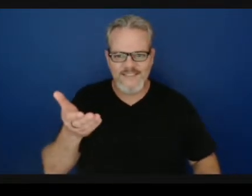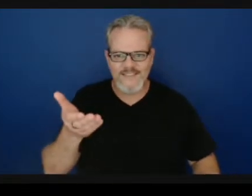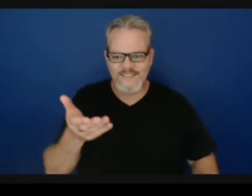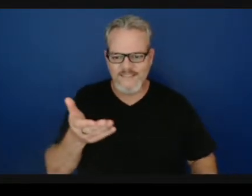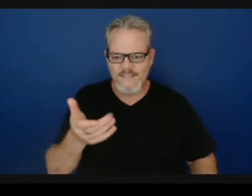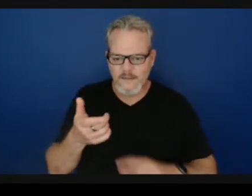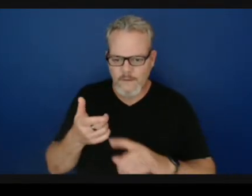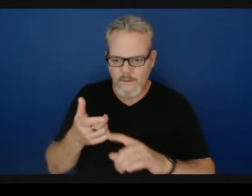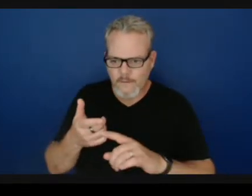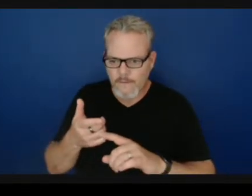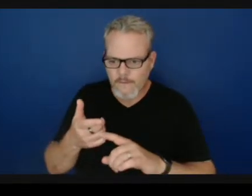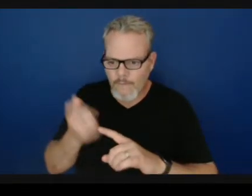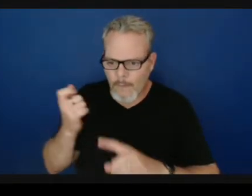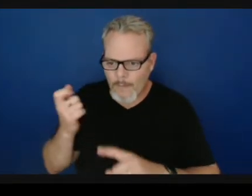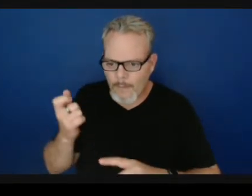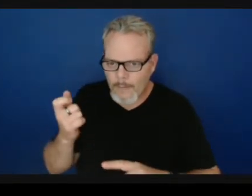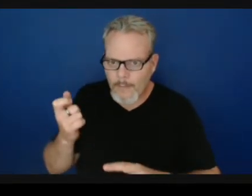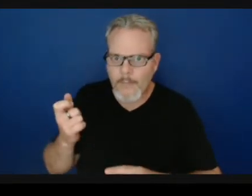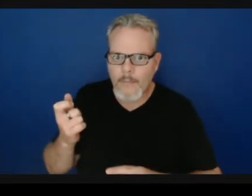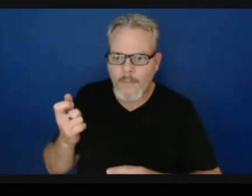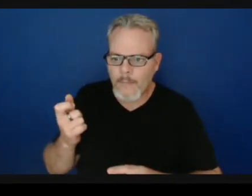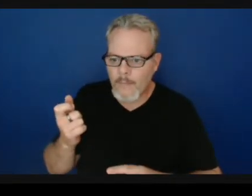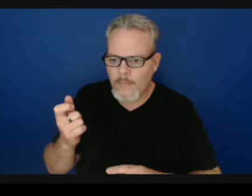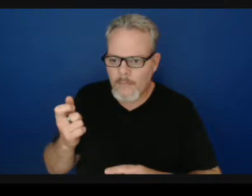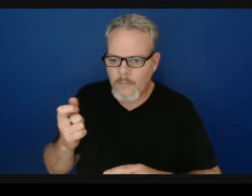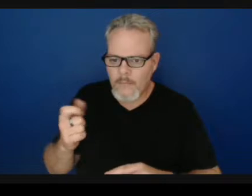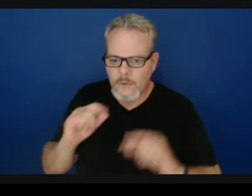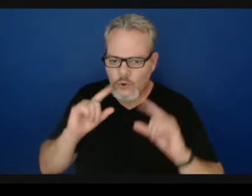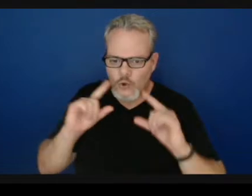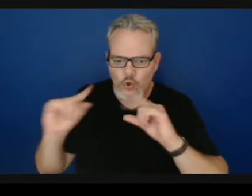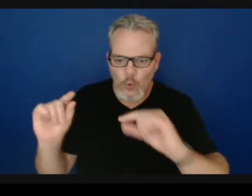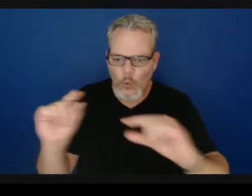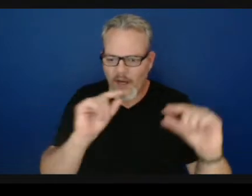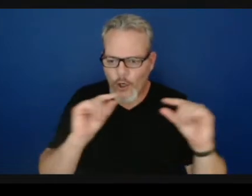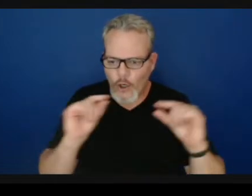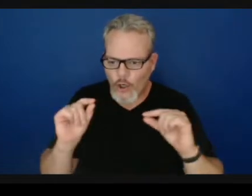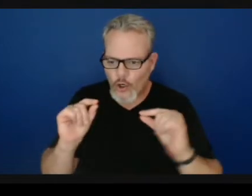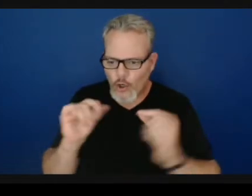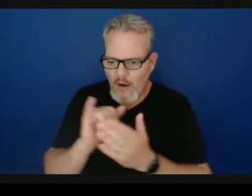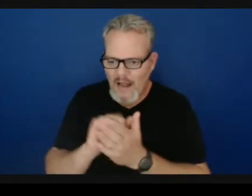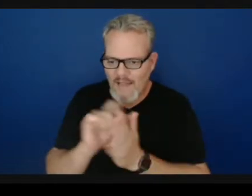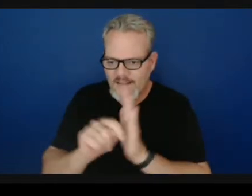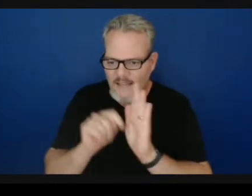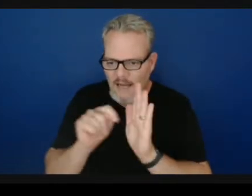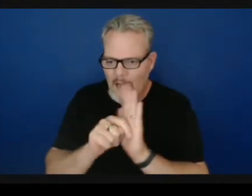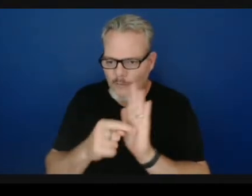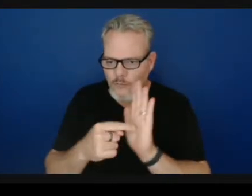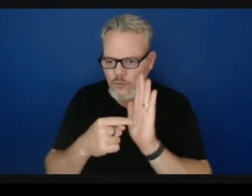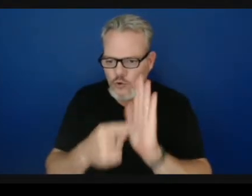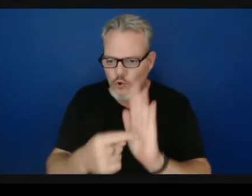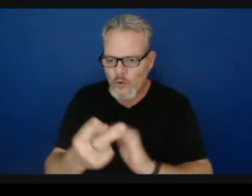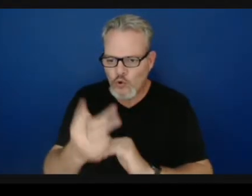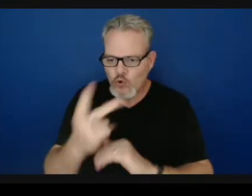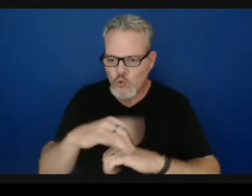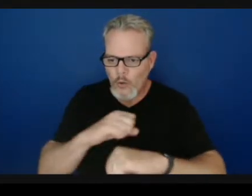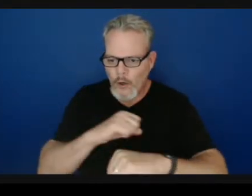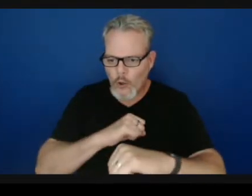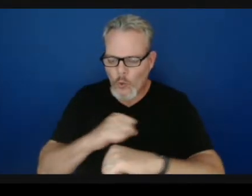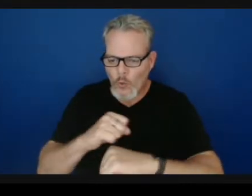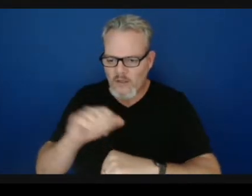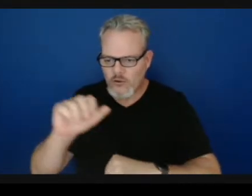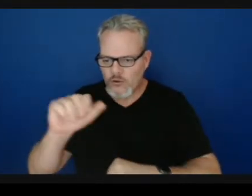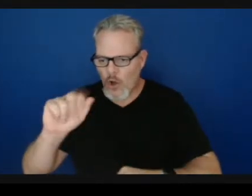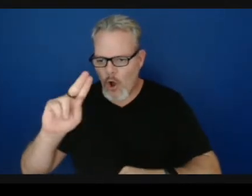Jeffersonite Twitter at the time, showing these two clusters of earthquakes between August 24th and